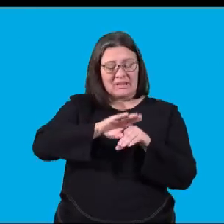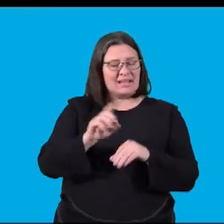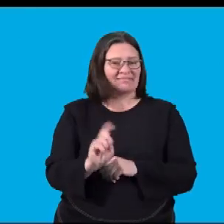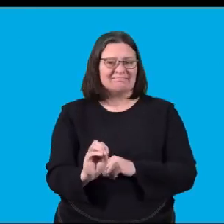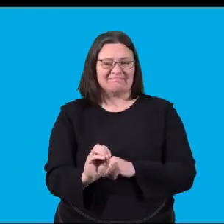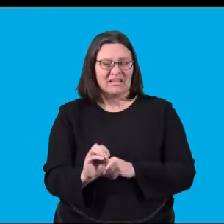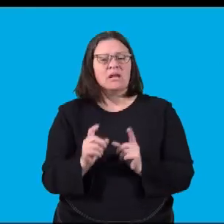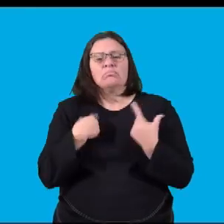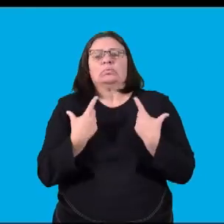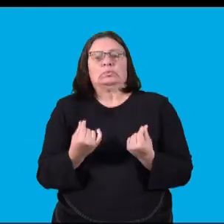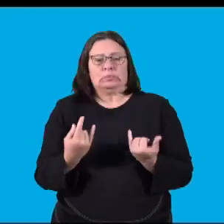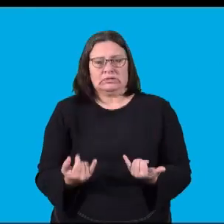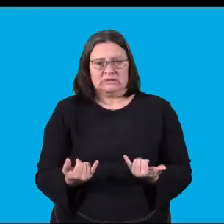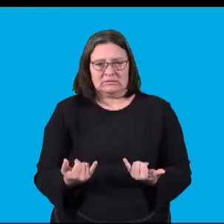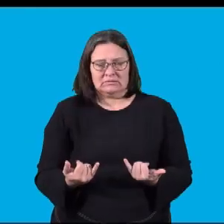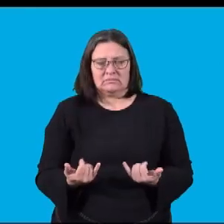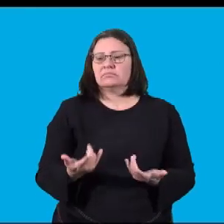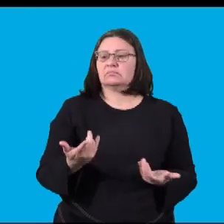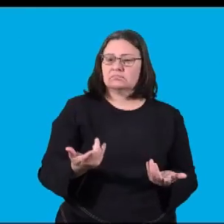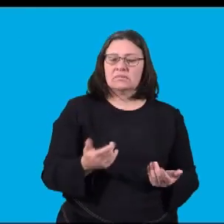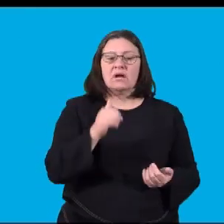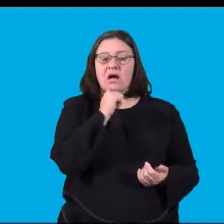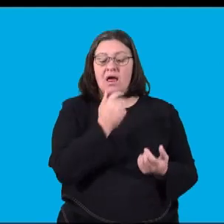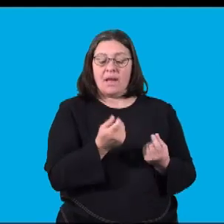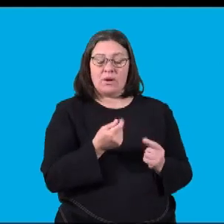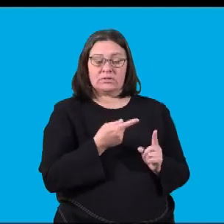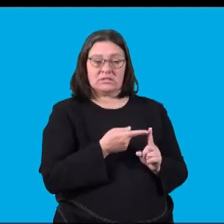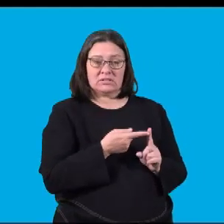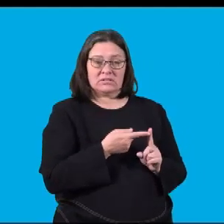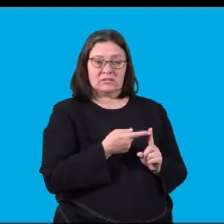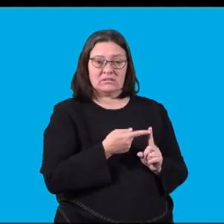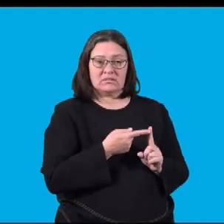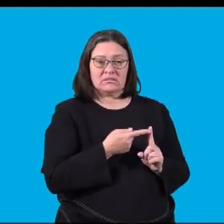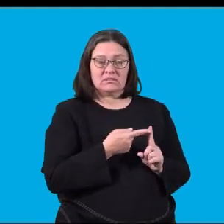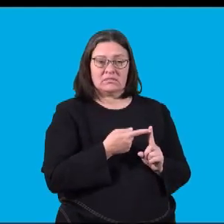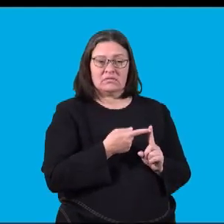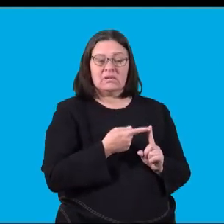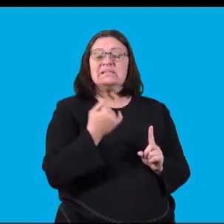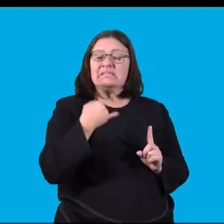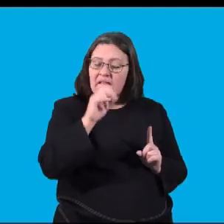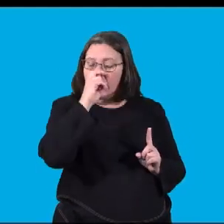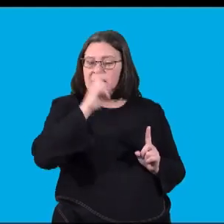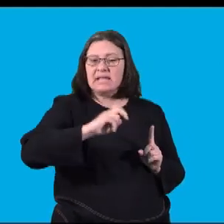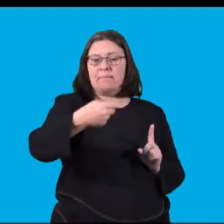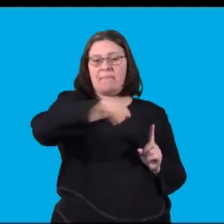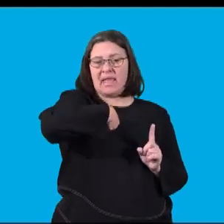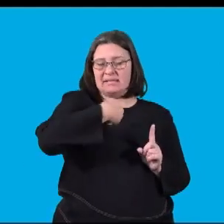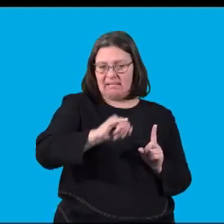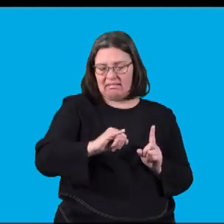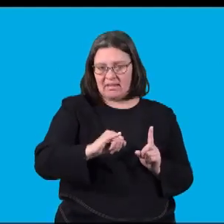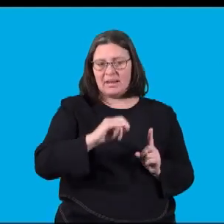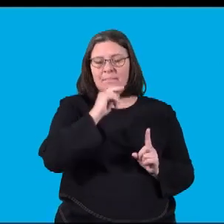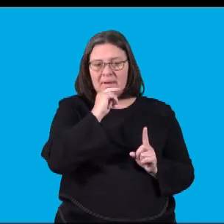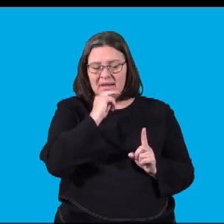capitalized. What do we then do? When an amount is still due,